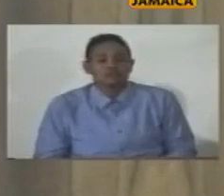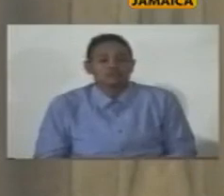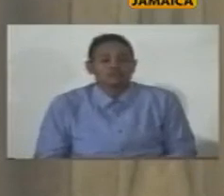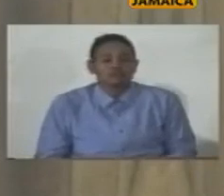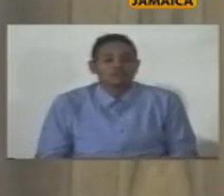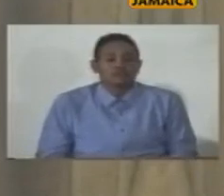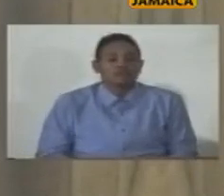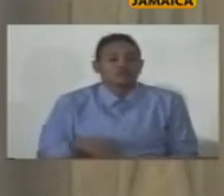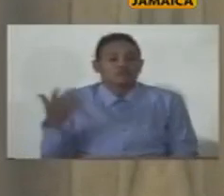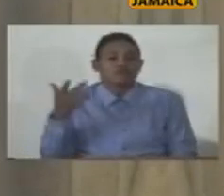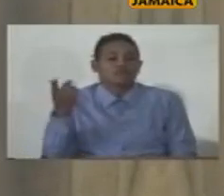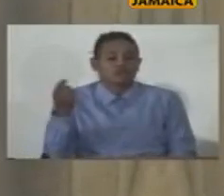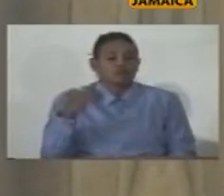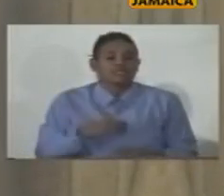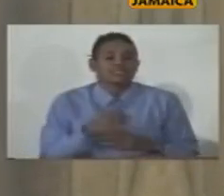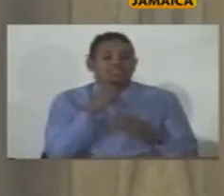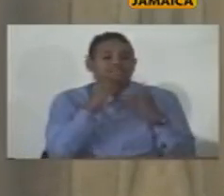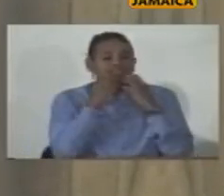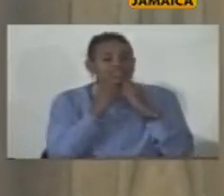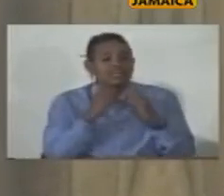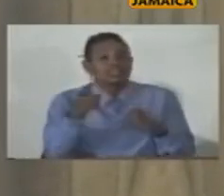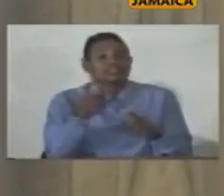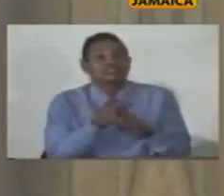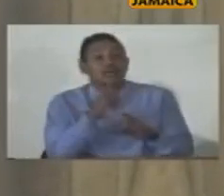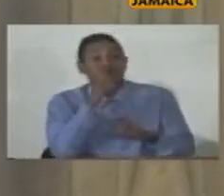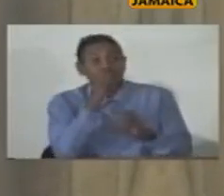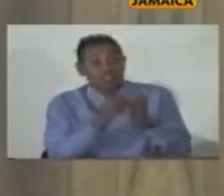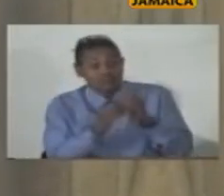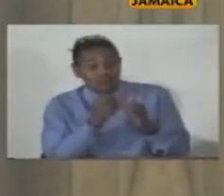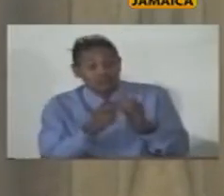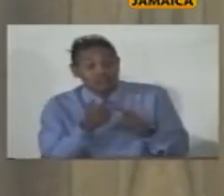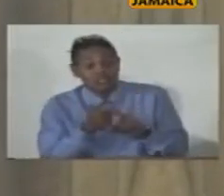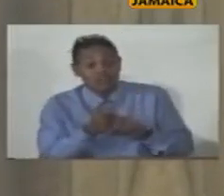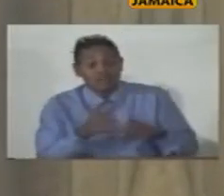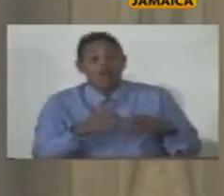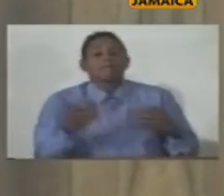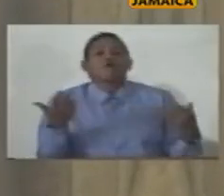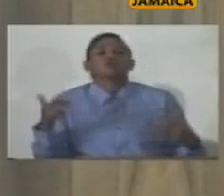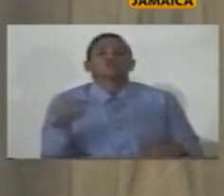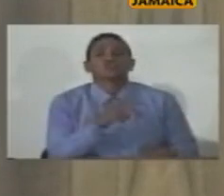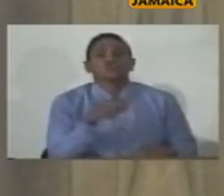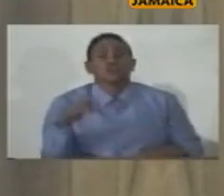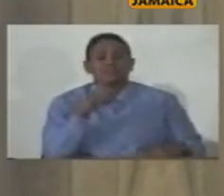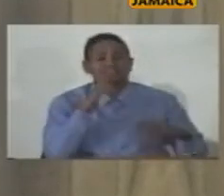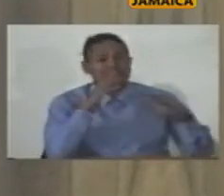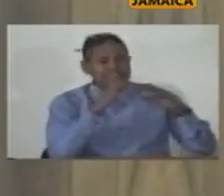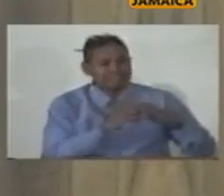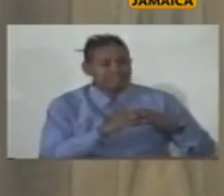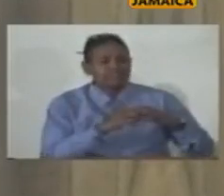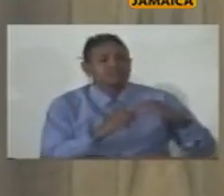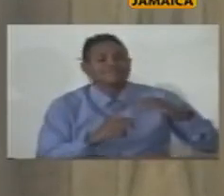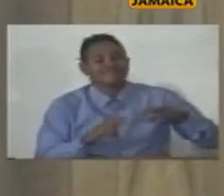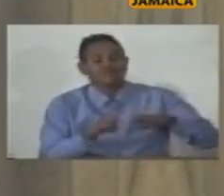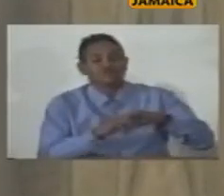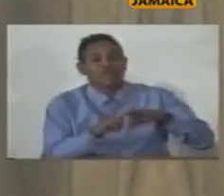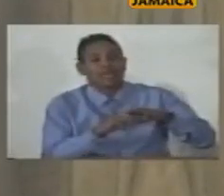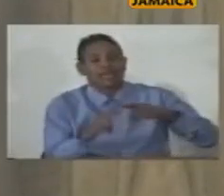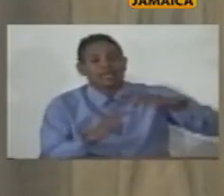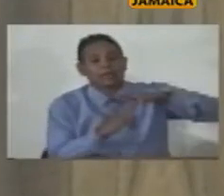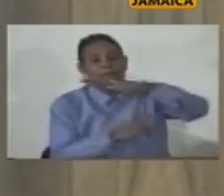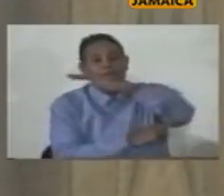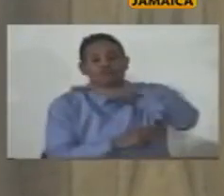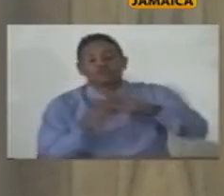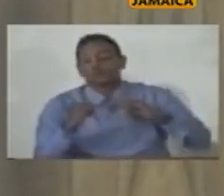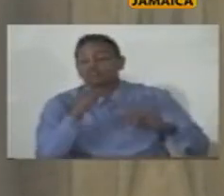as caretaker was the reconstruction of the much traversed and dilapidated train line bridge, which was a danger to